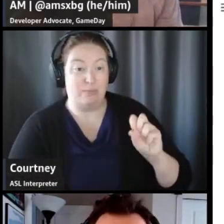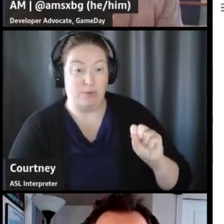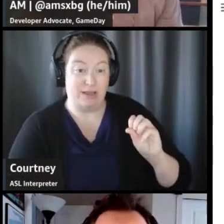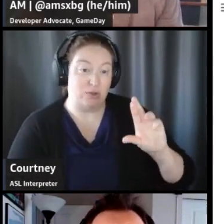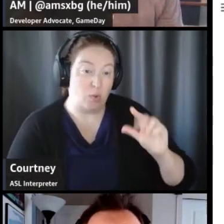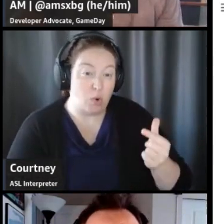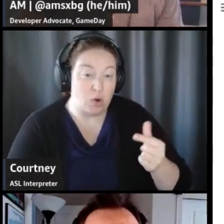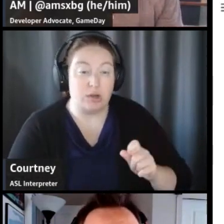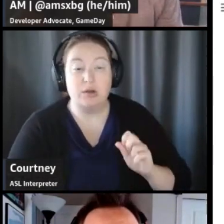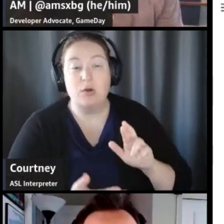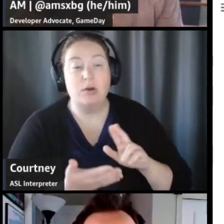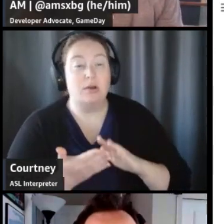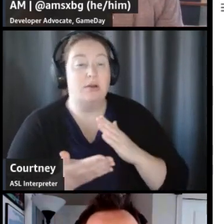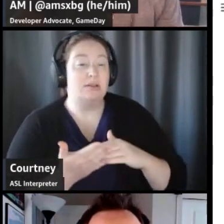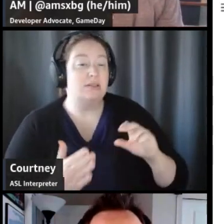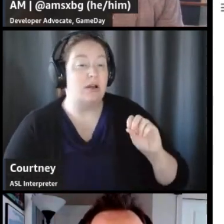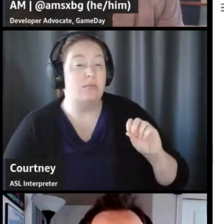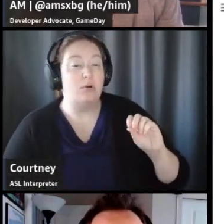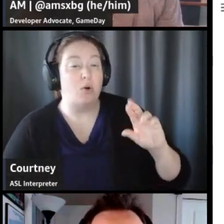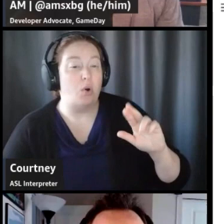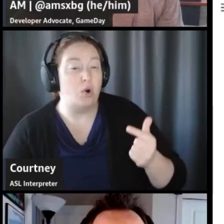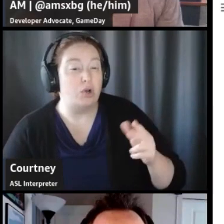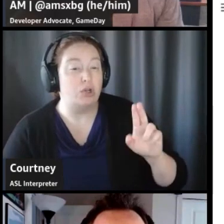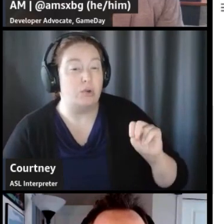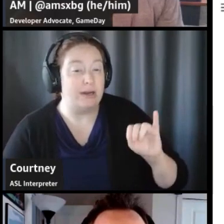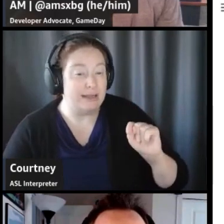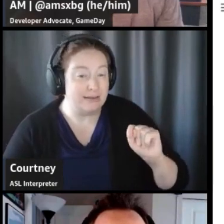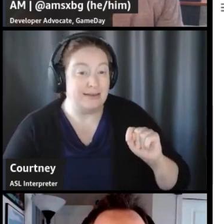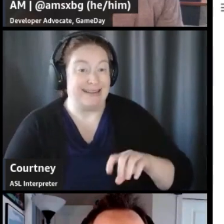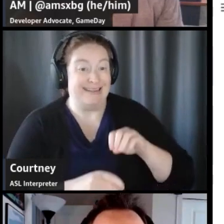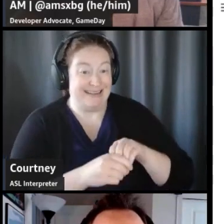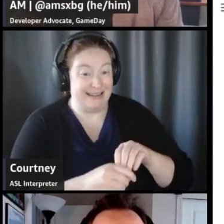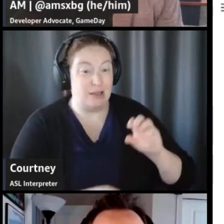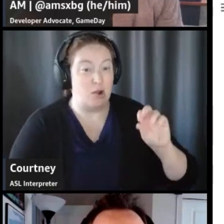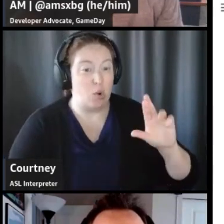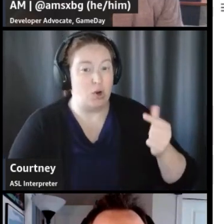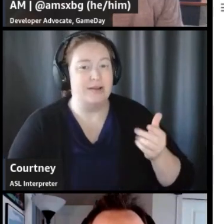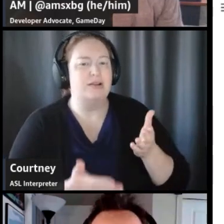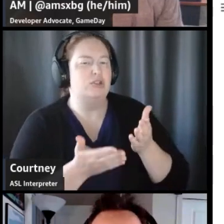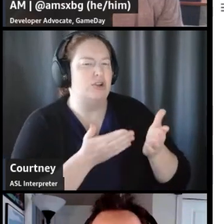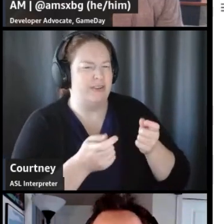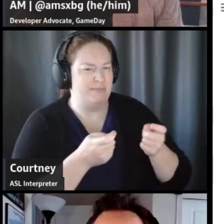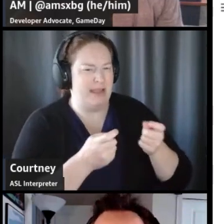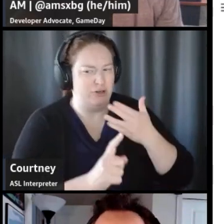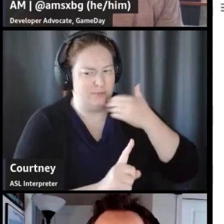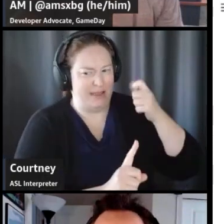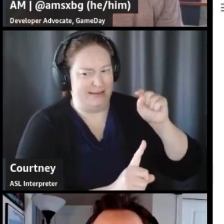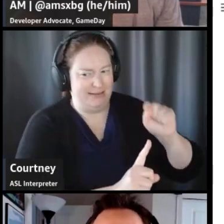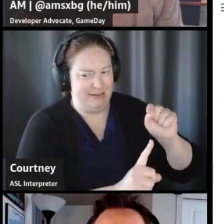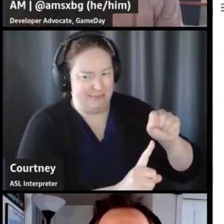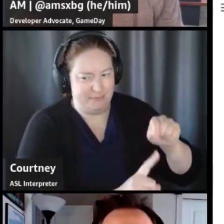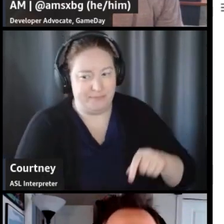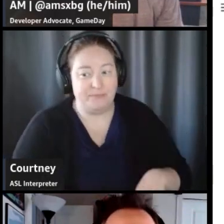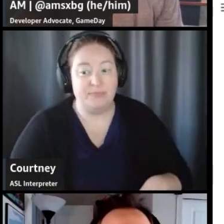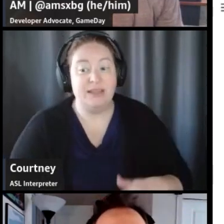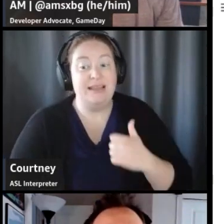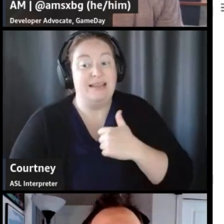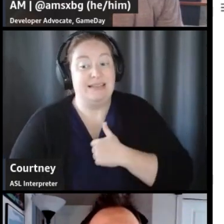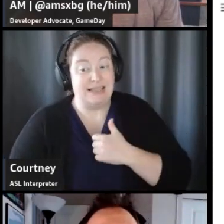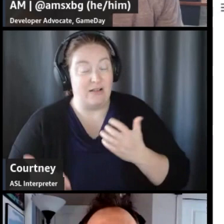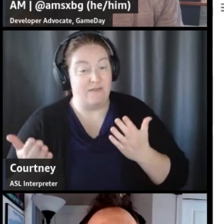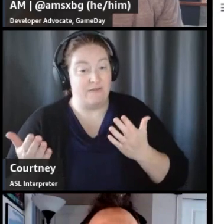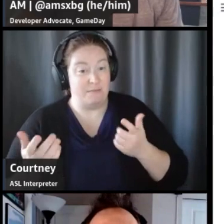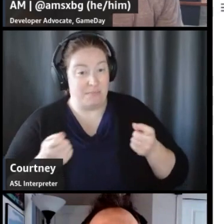some organization unit within my AWS organization, then service manage is the best place to do. With the self-manage, what happens is